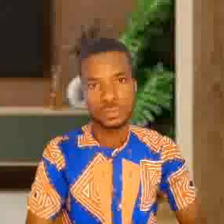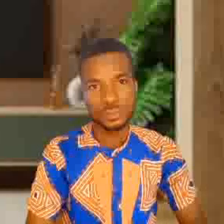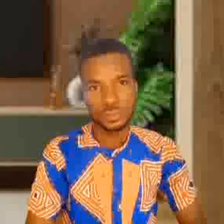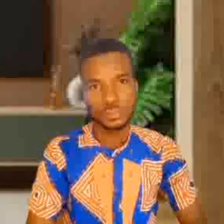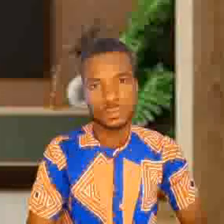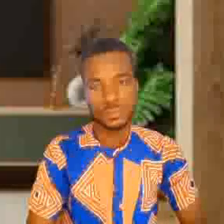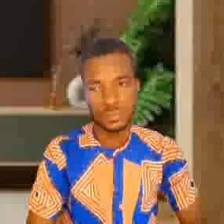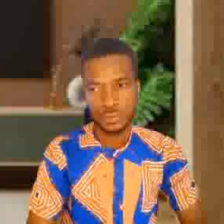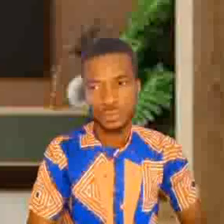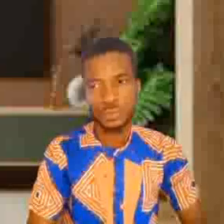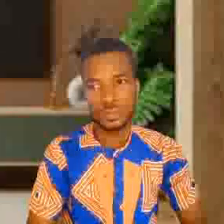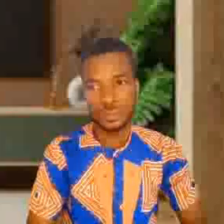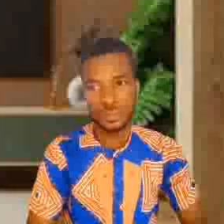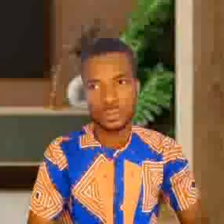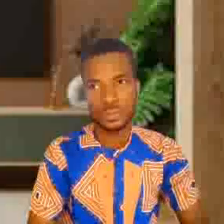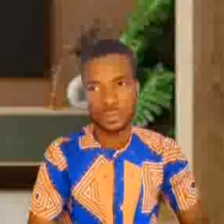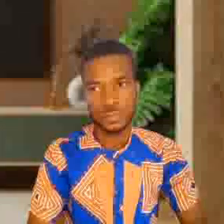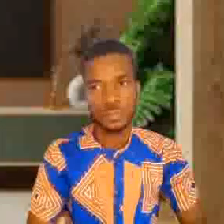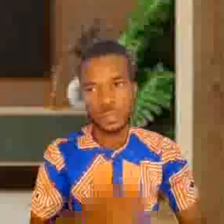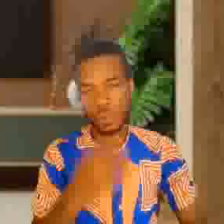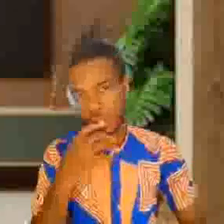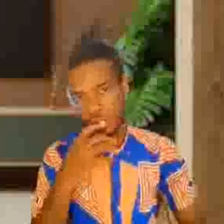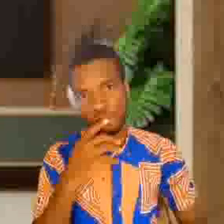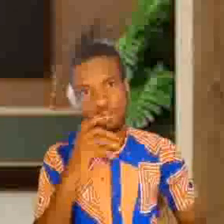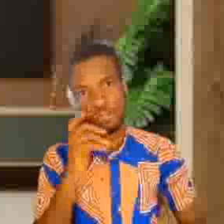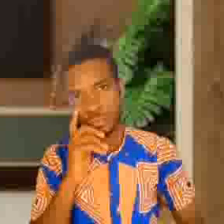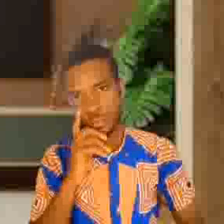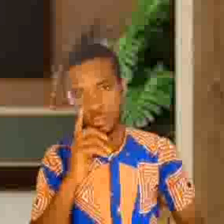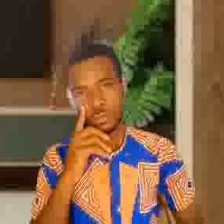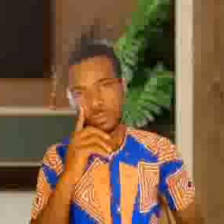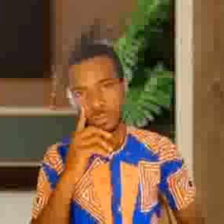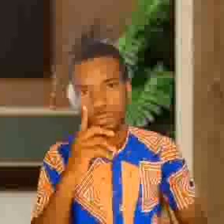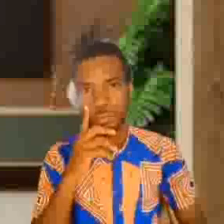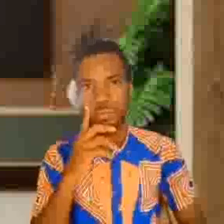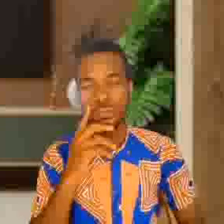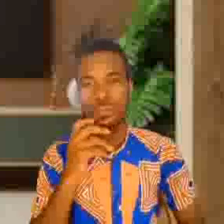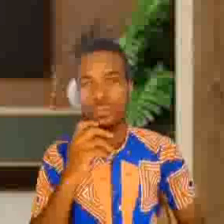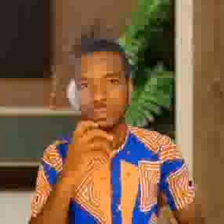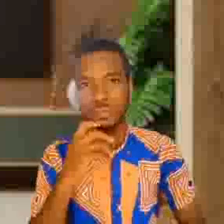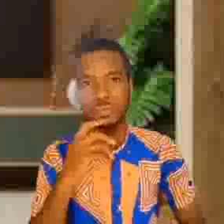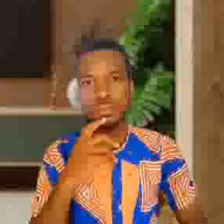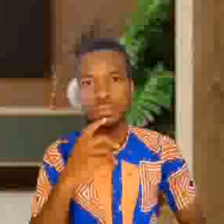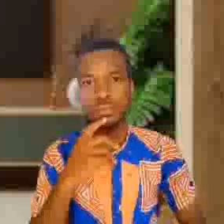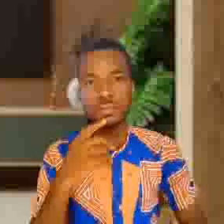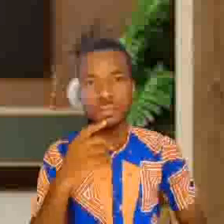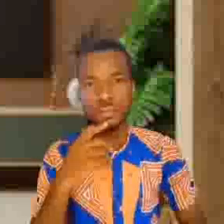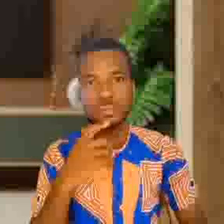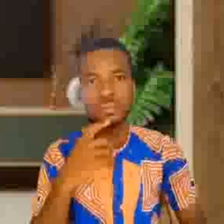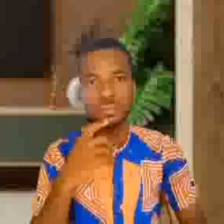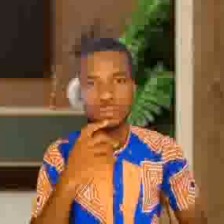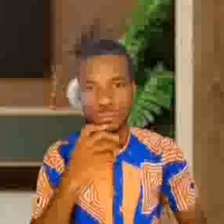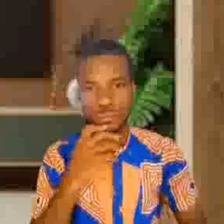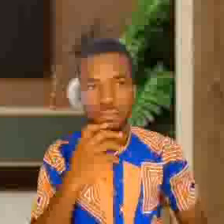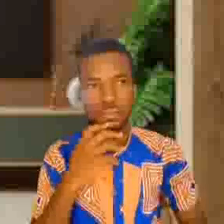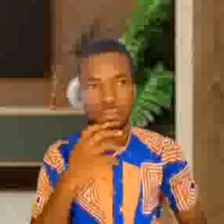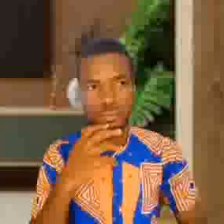like the man of CSE, right? Those intercessors of those days. I got a few